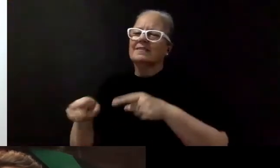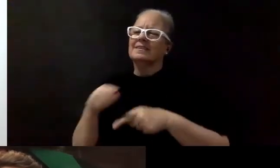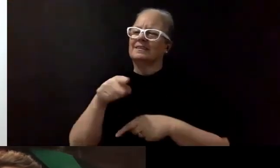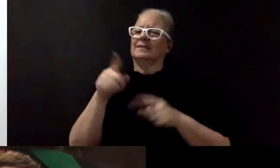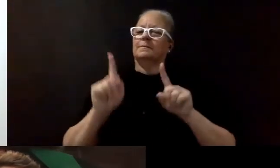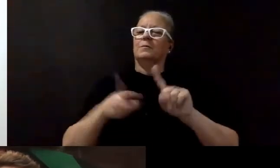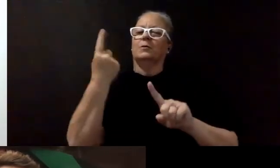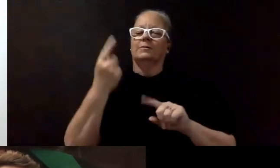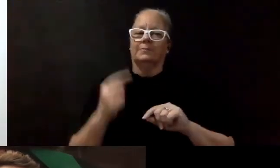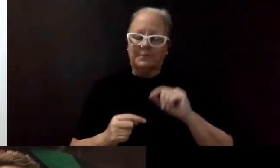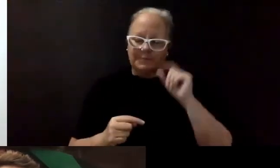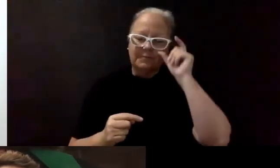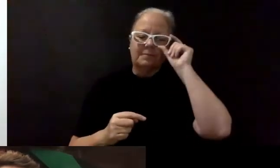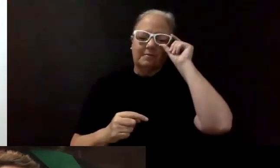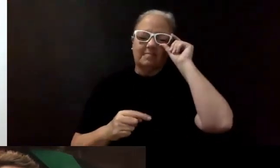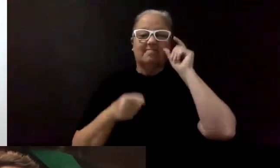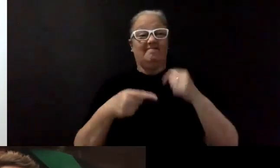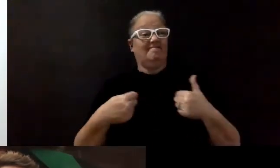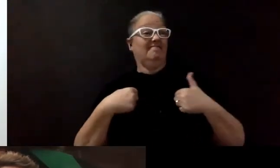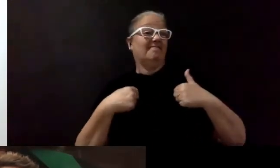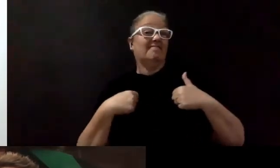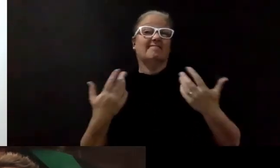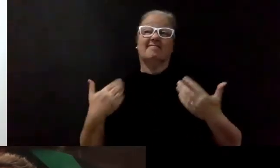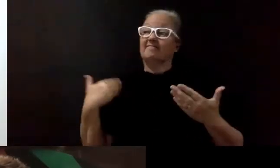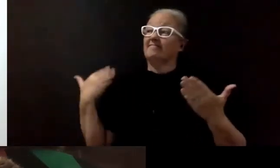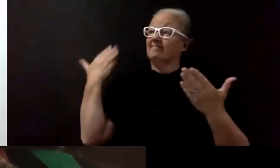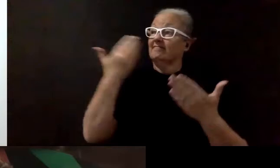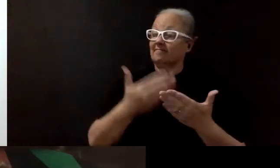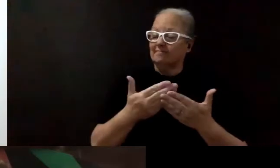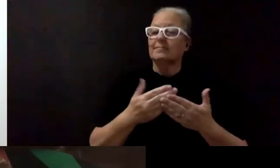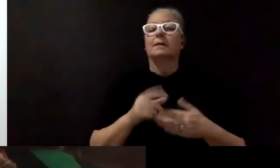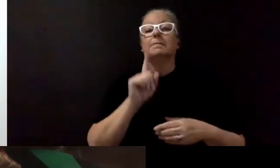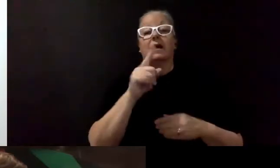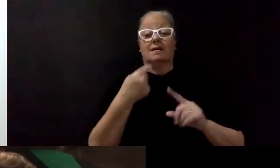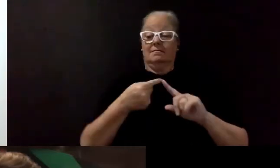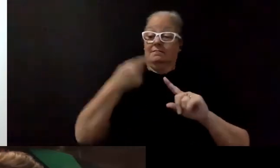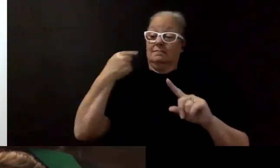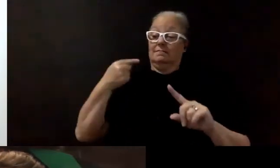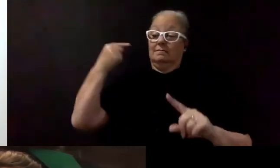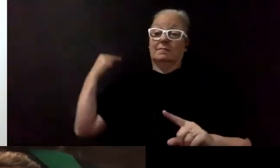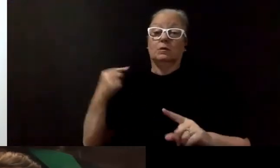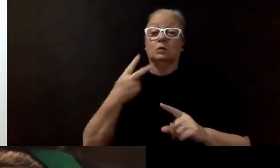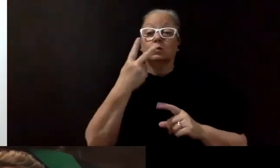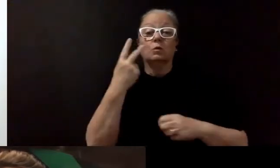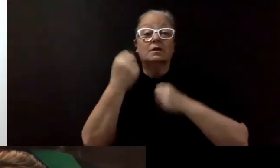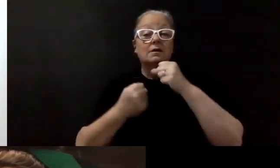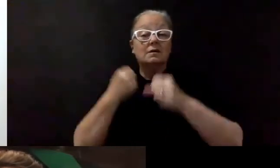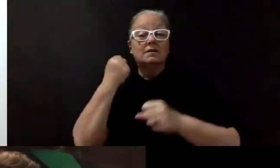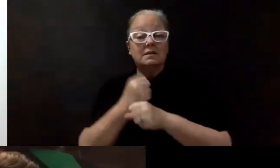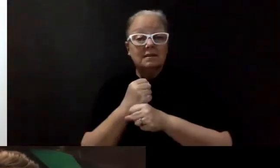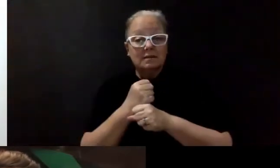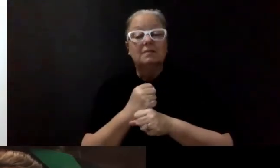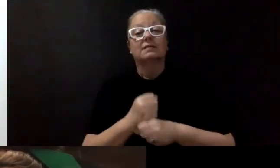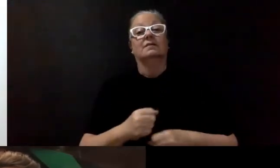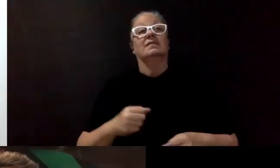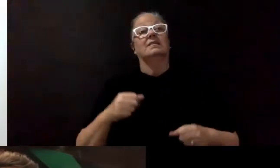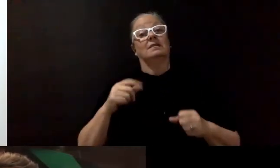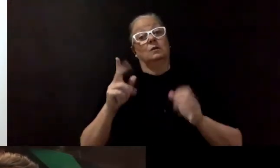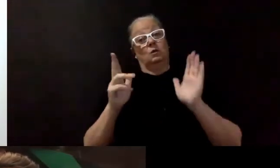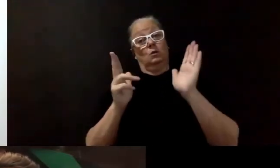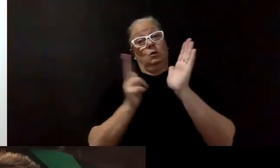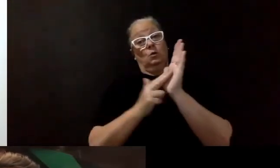but over the last 2 years, Youth Arts New Zealand has grown quite significantly, which is very, very